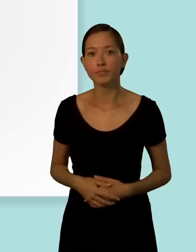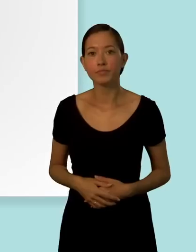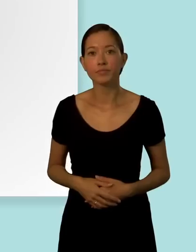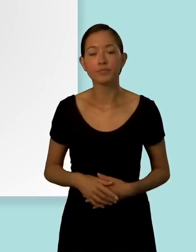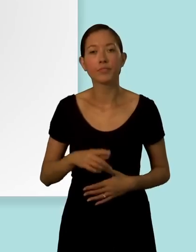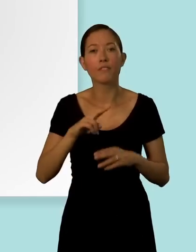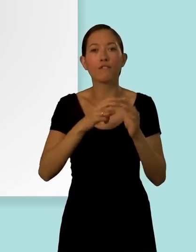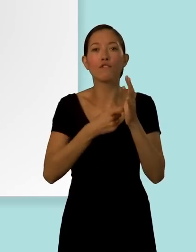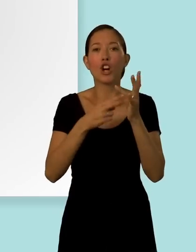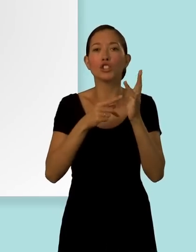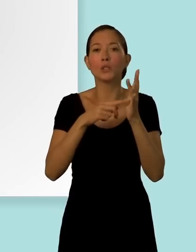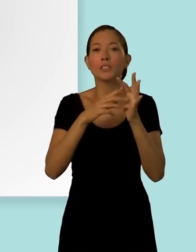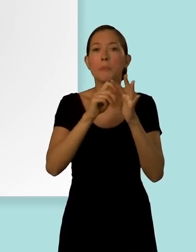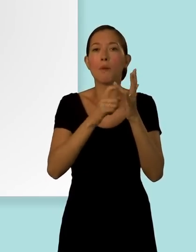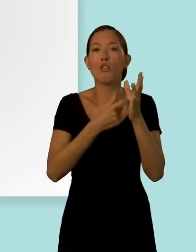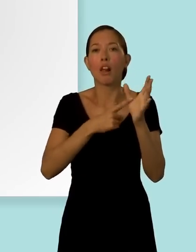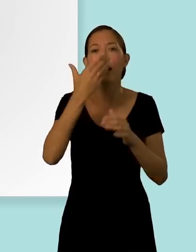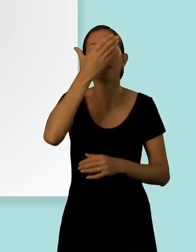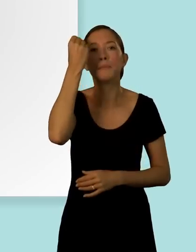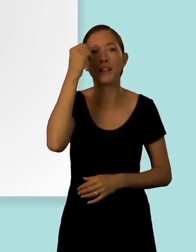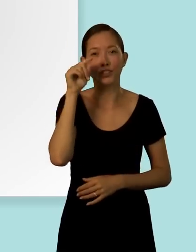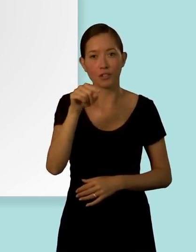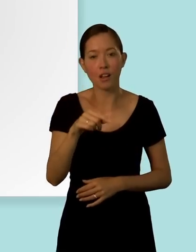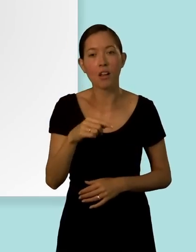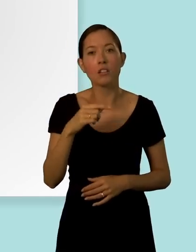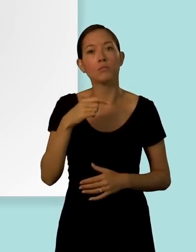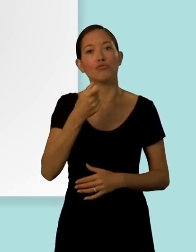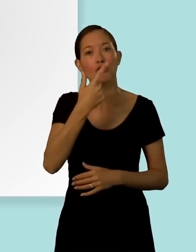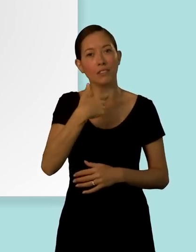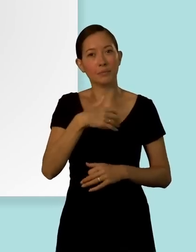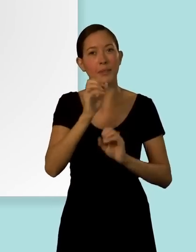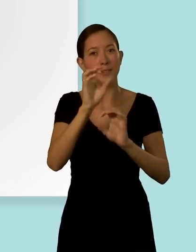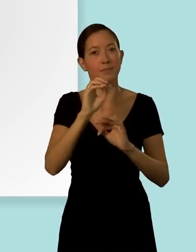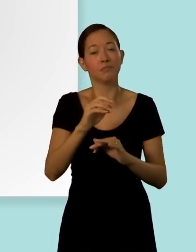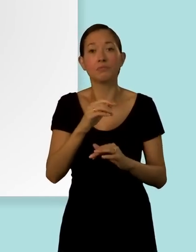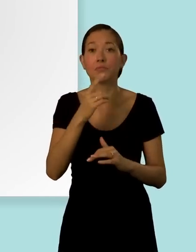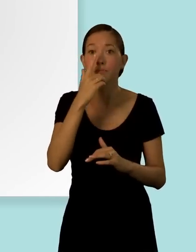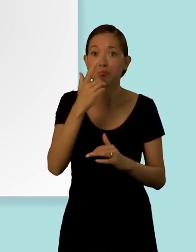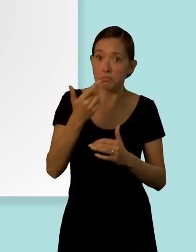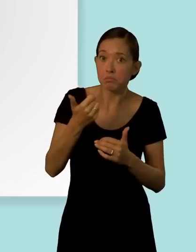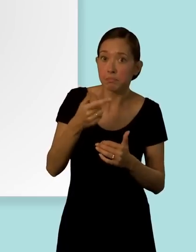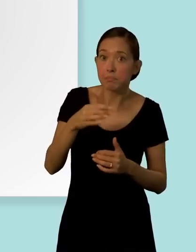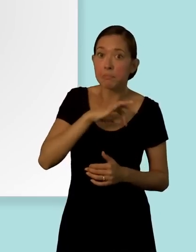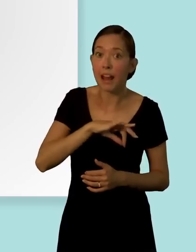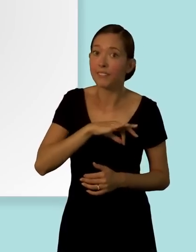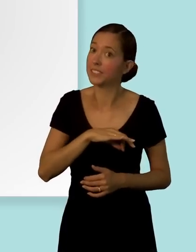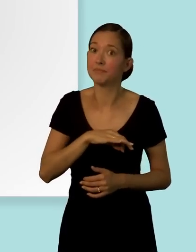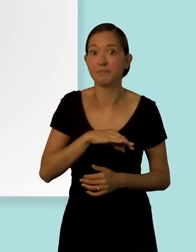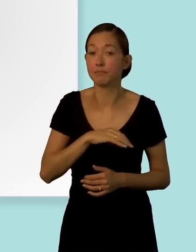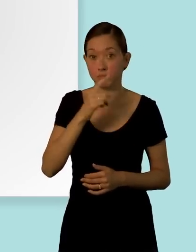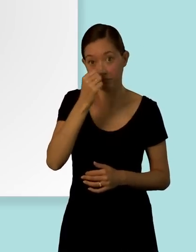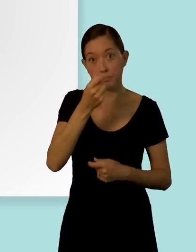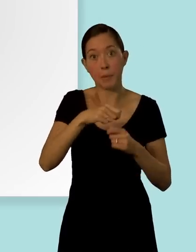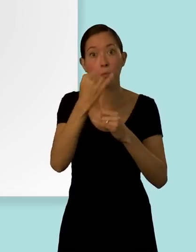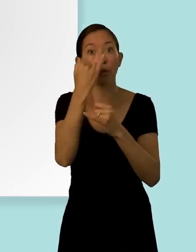In frontotemporal dementia, the anti-Alzheimer's drugs haven't been shown to offer any benefits and may even be